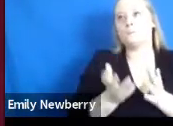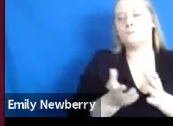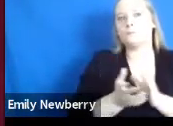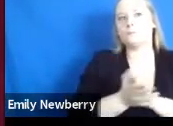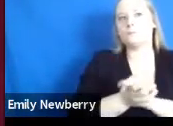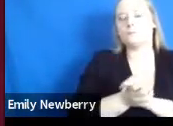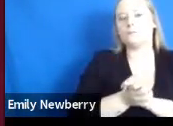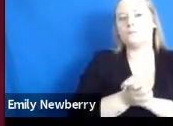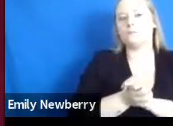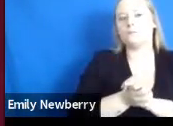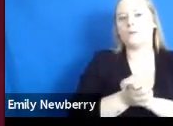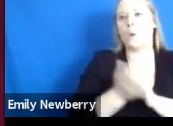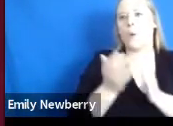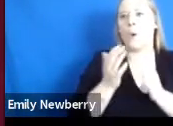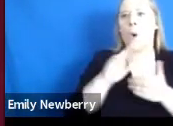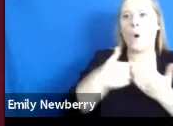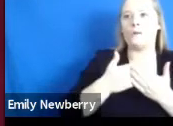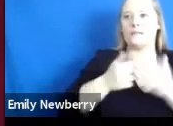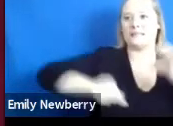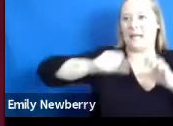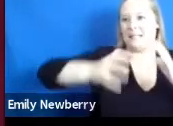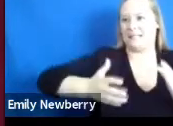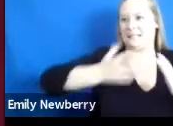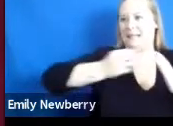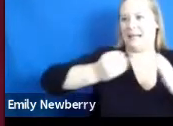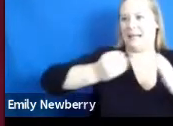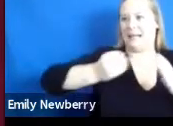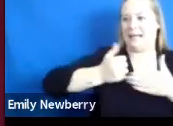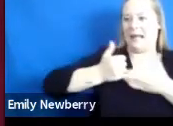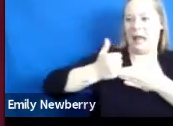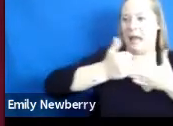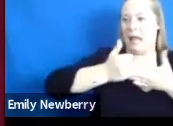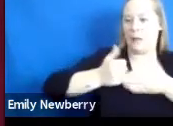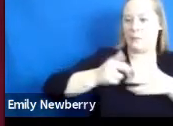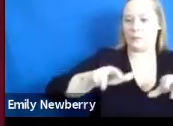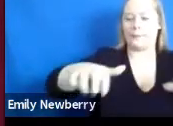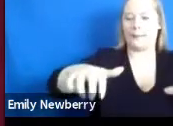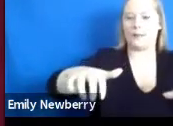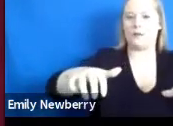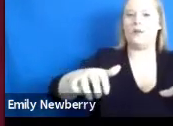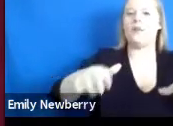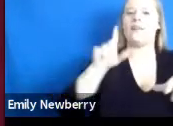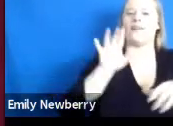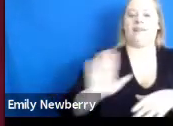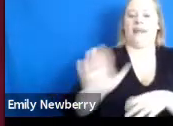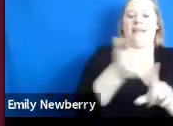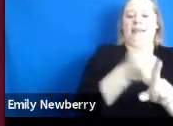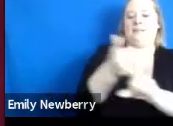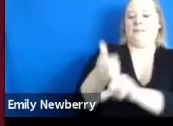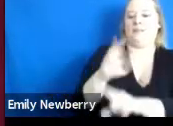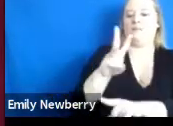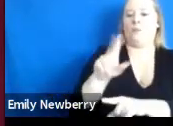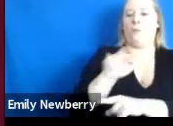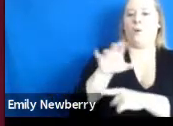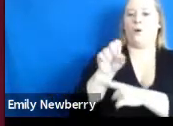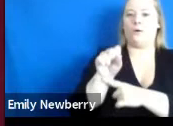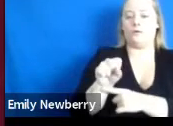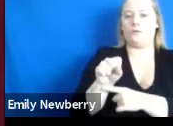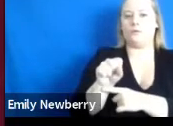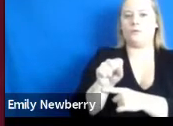all the scientists and all the people helping along the river are modern day warriors, combating the return